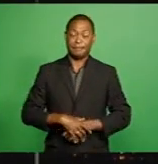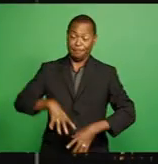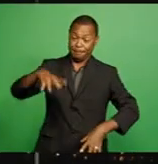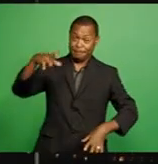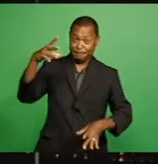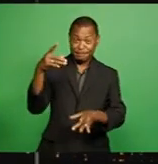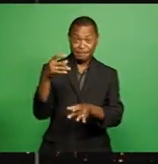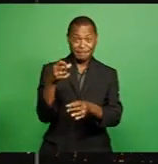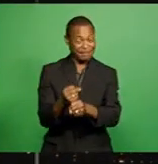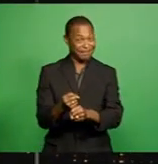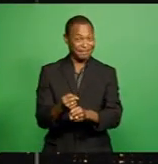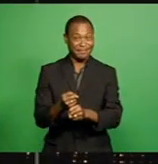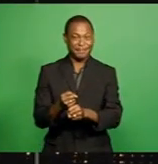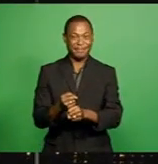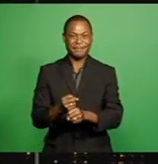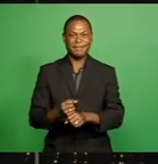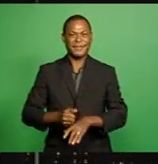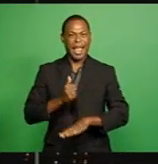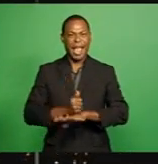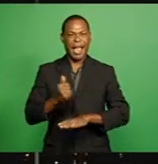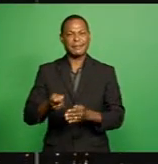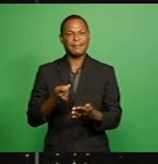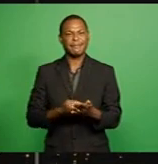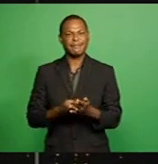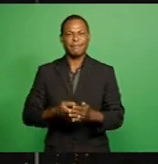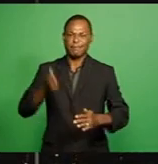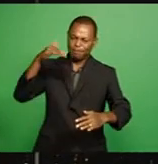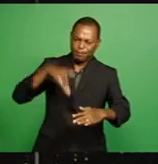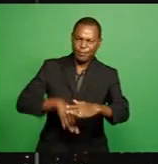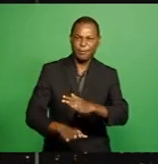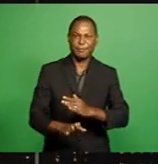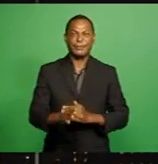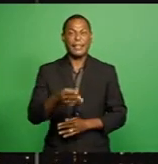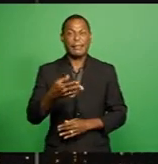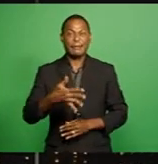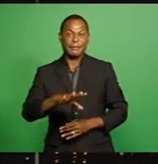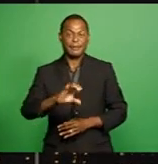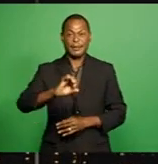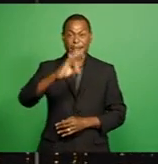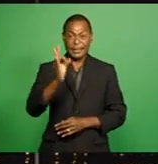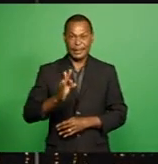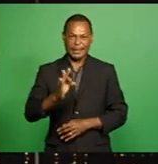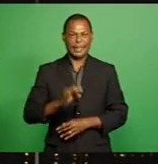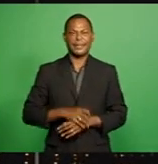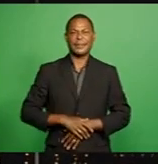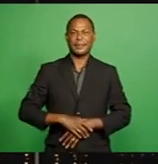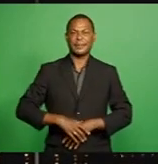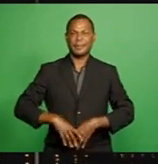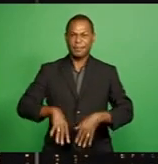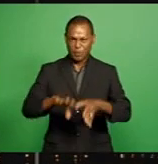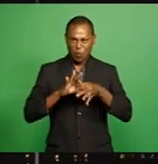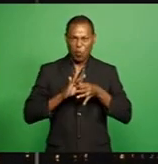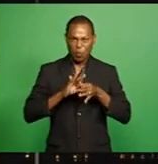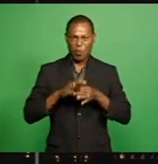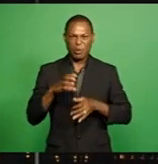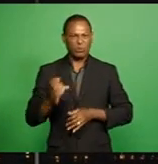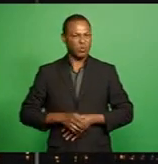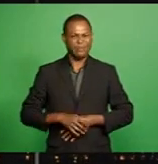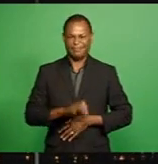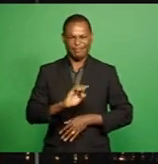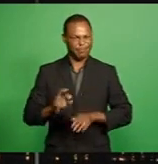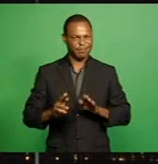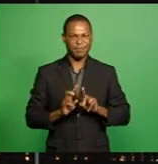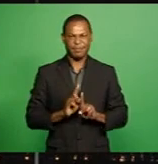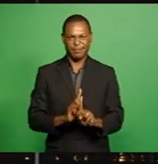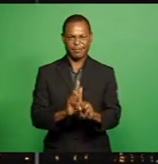Recapping the main stories, government revenue declines by 50%, residential homeowners disregard building code,